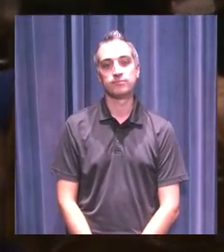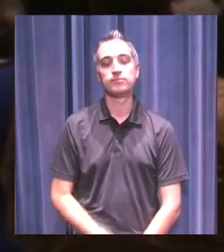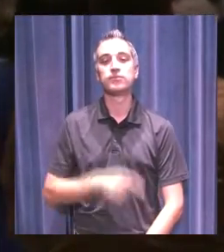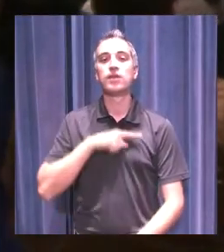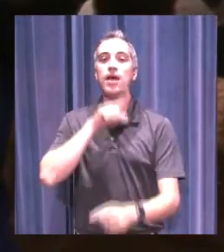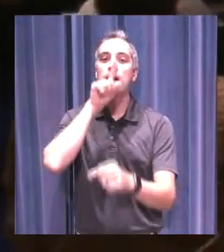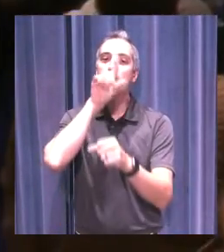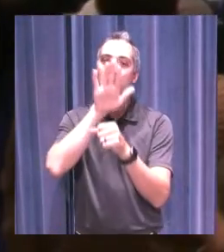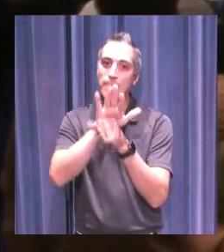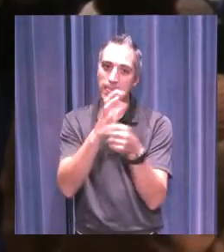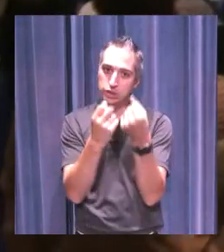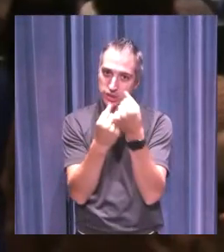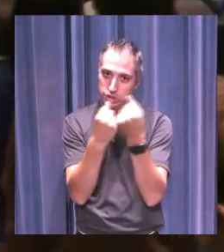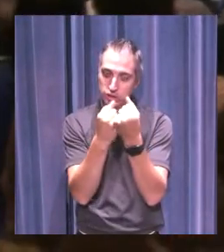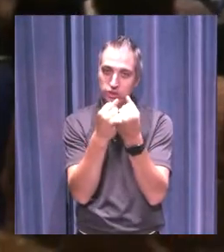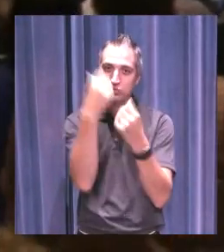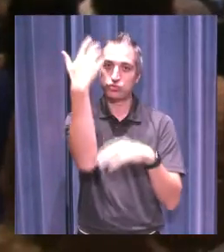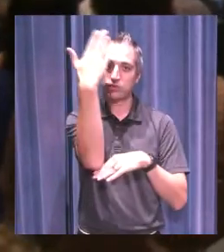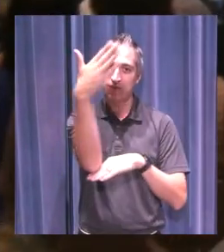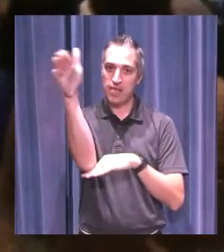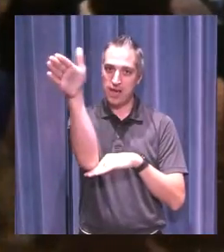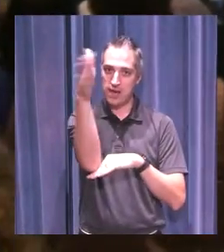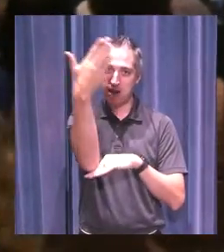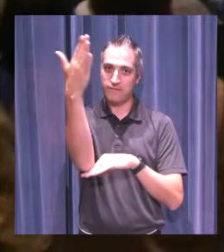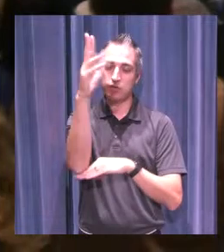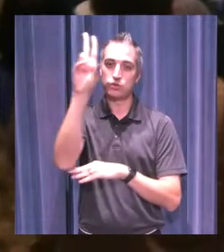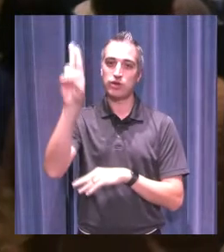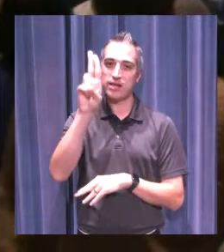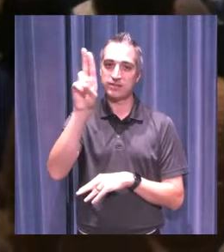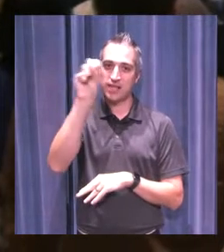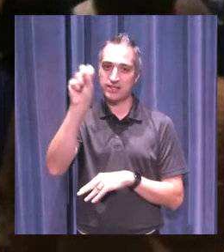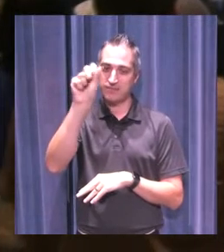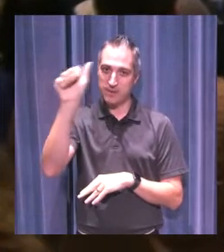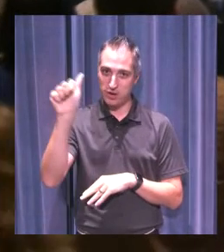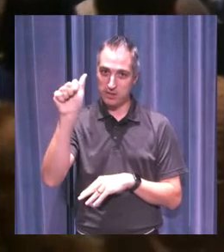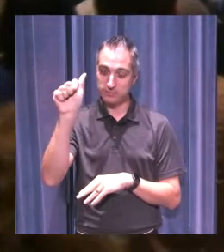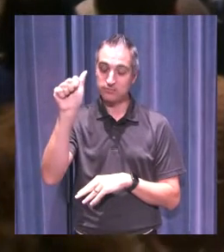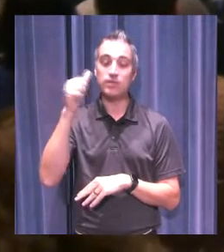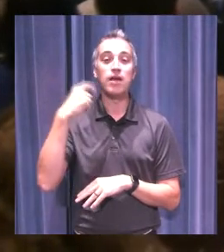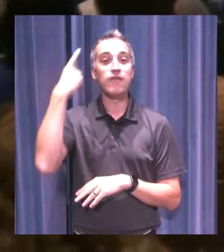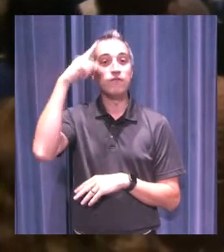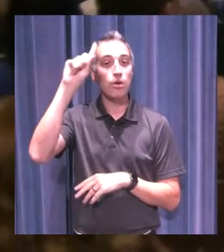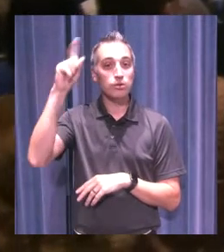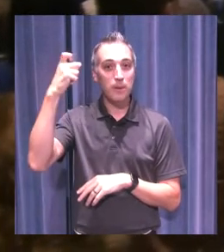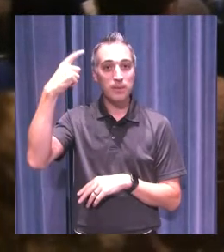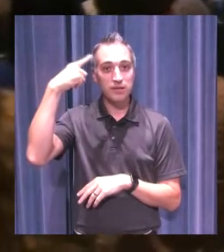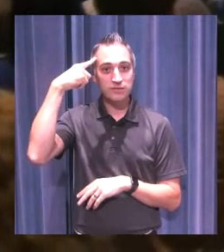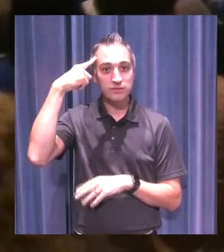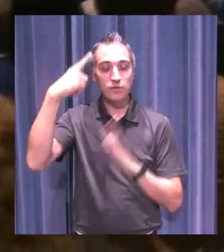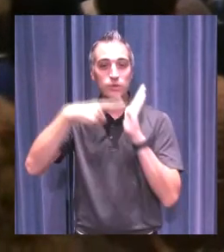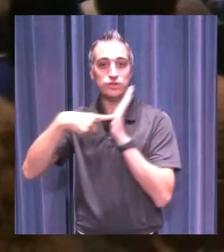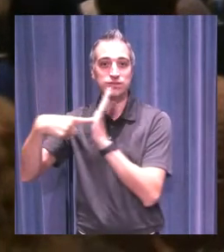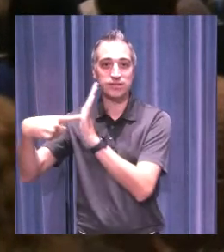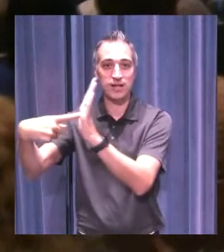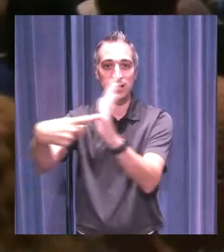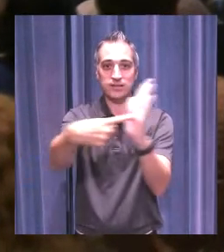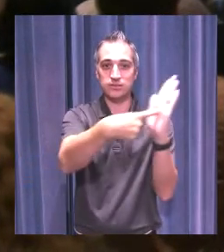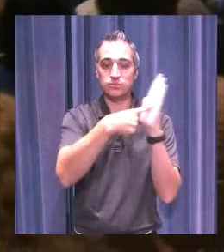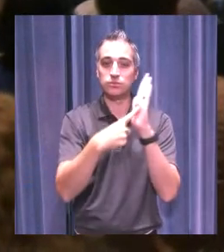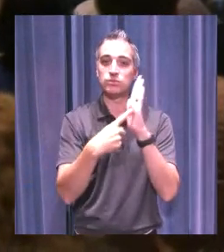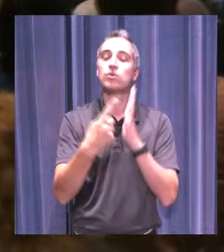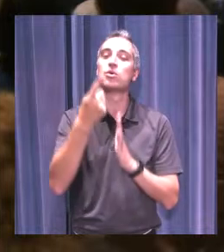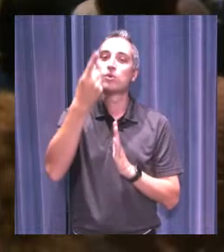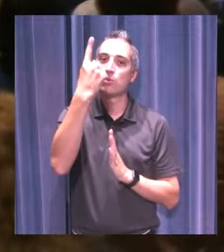I pledge allegiance to the flag of the United States of America and to the republic for which